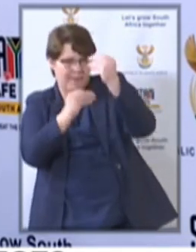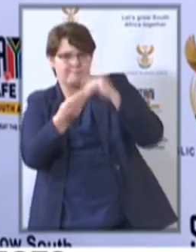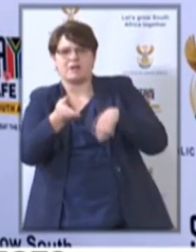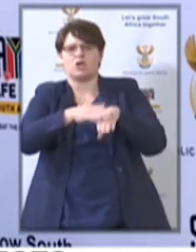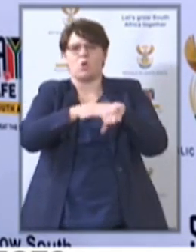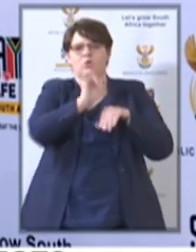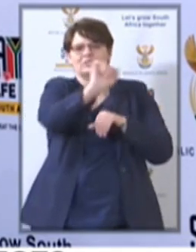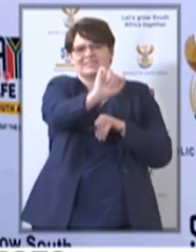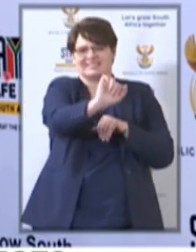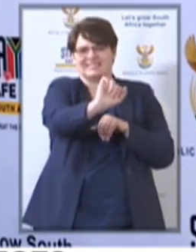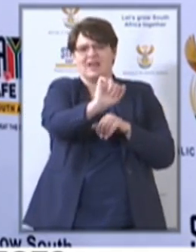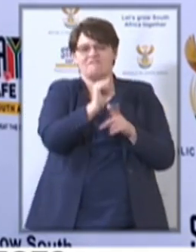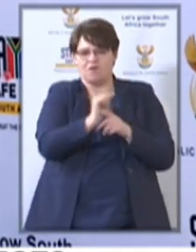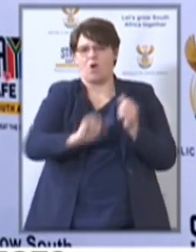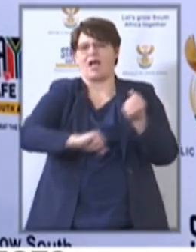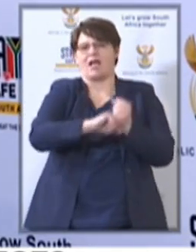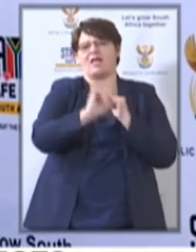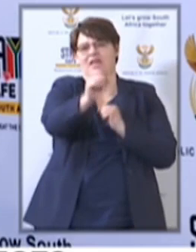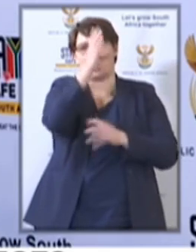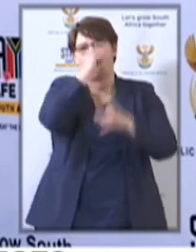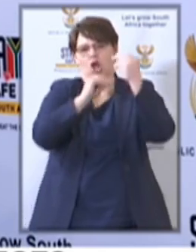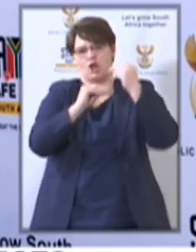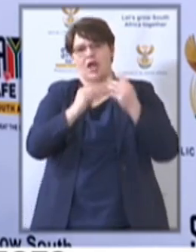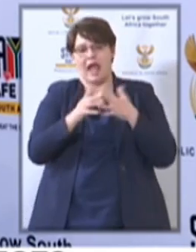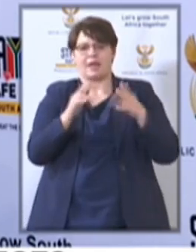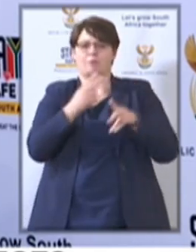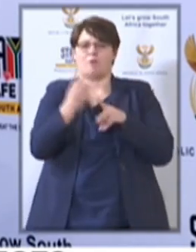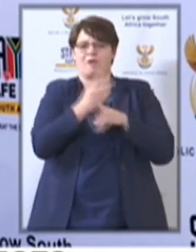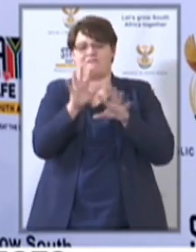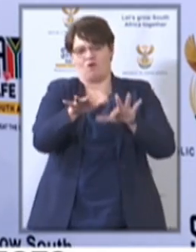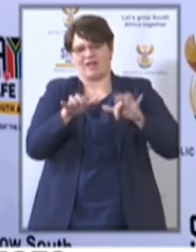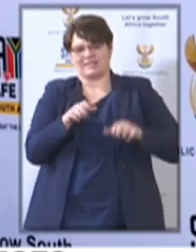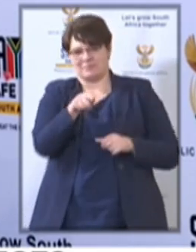to assist them in their learning and preparation for the exams.